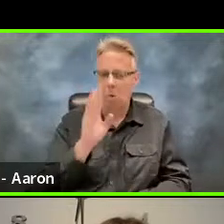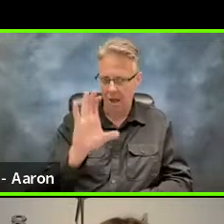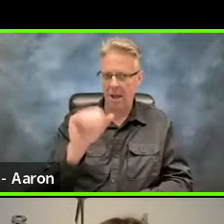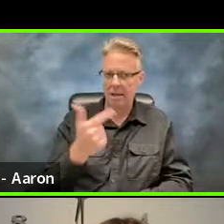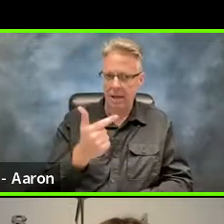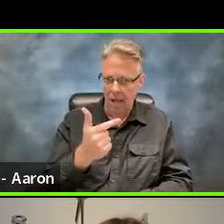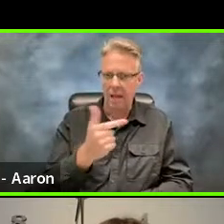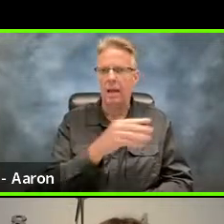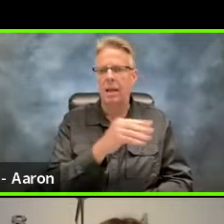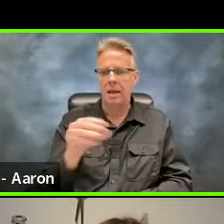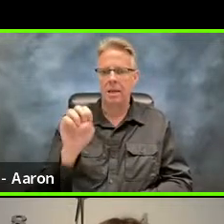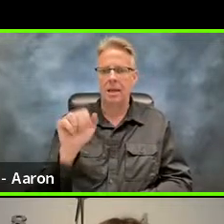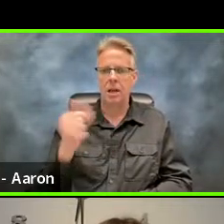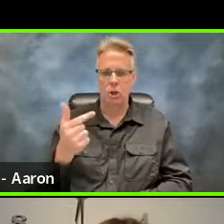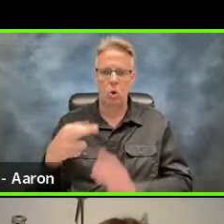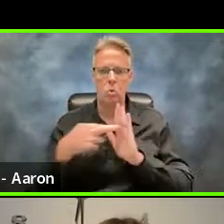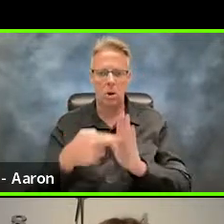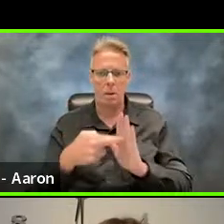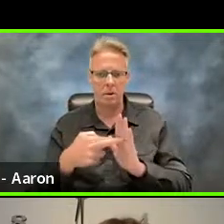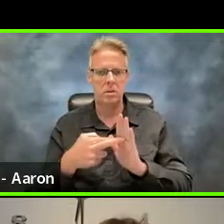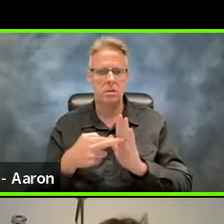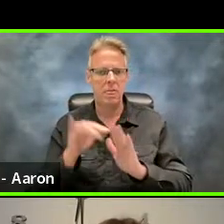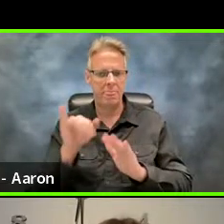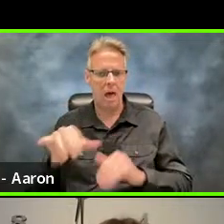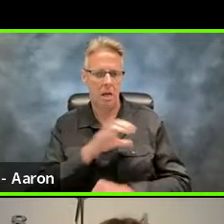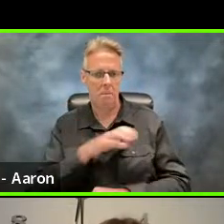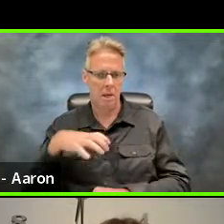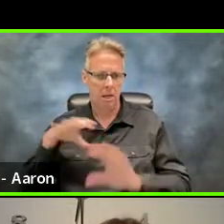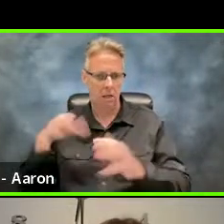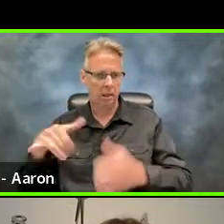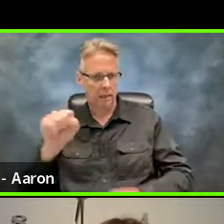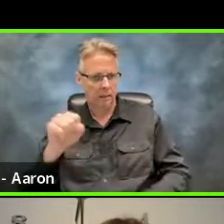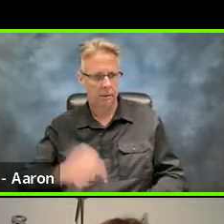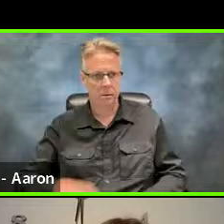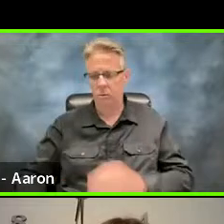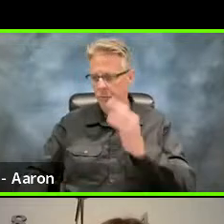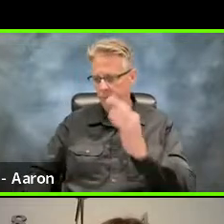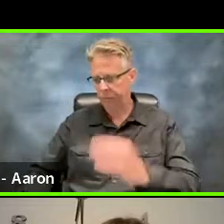and EAG representation on that committee. Thank you.